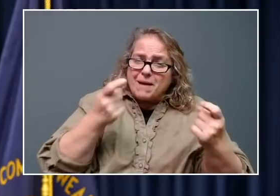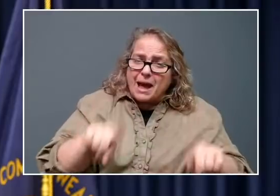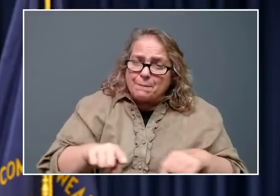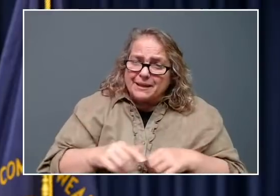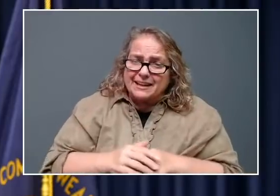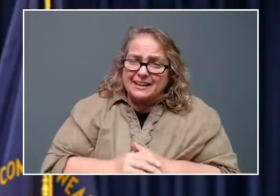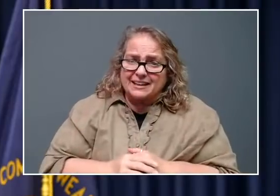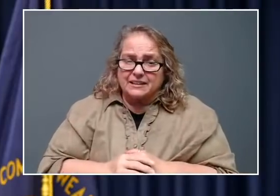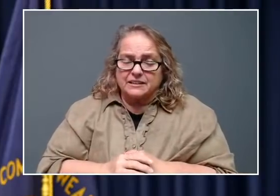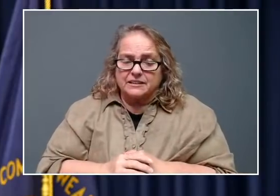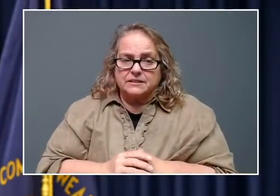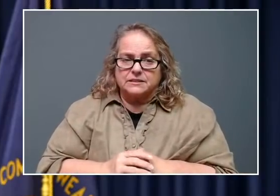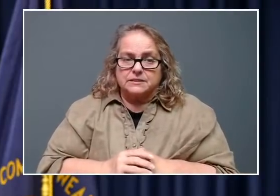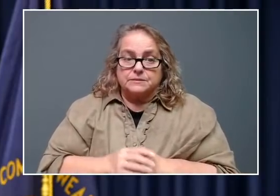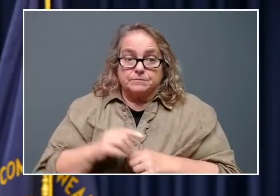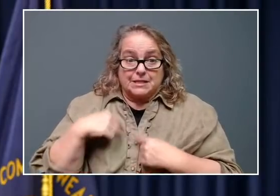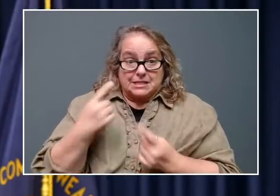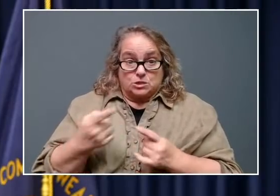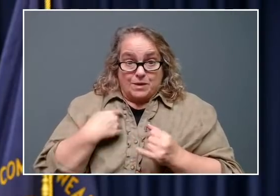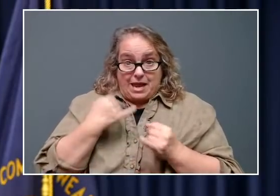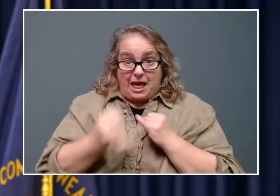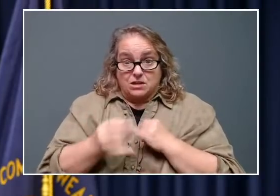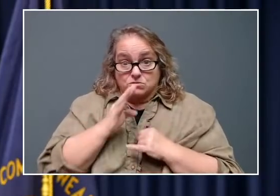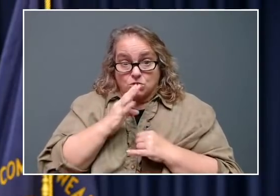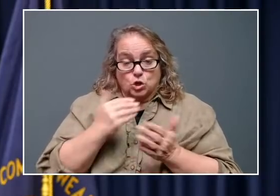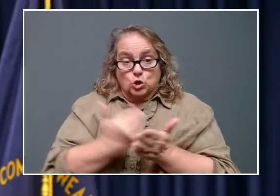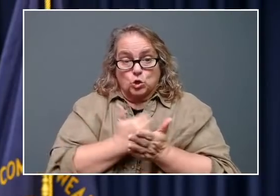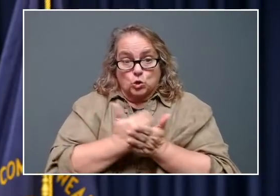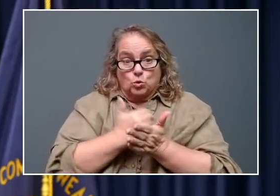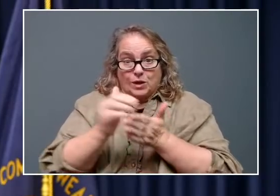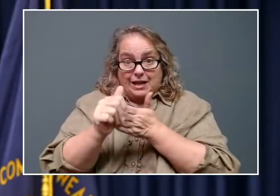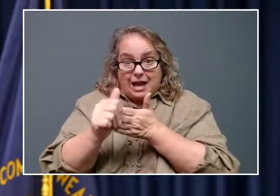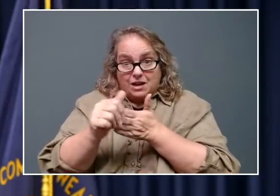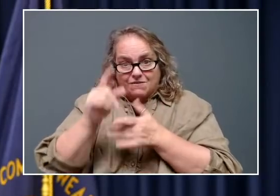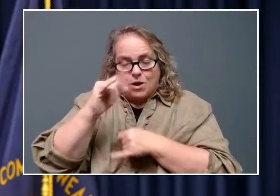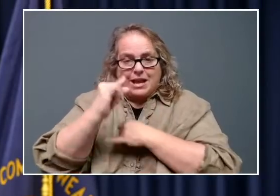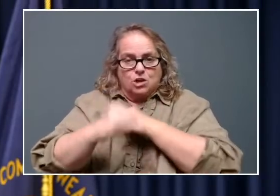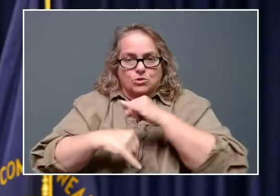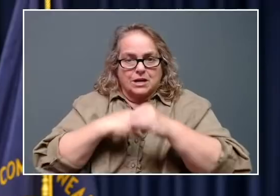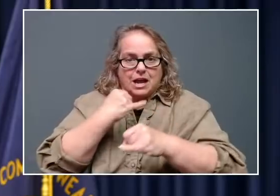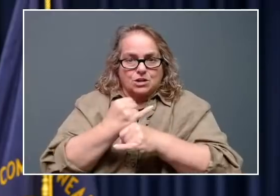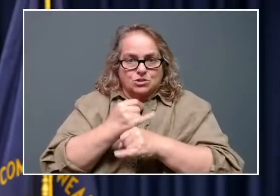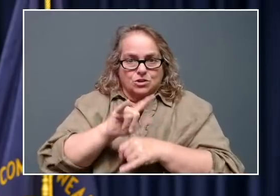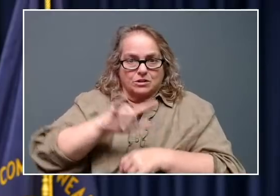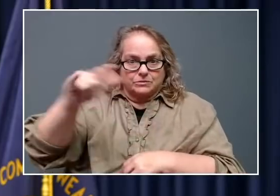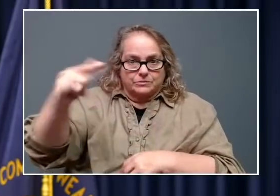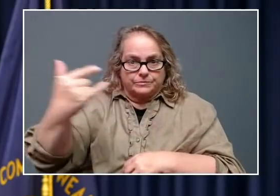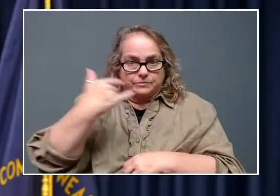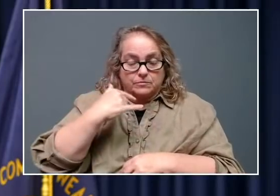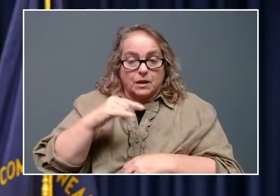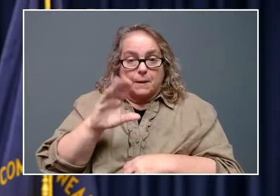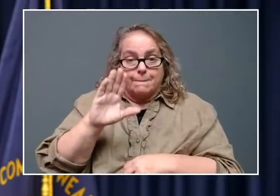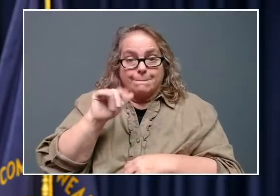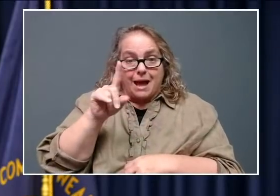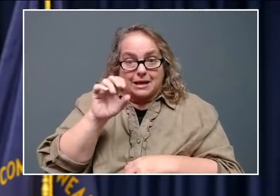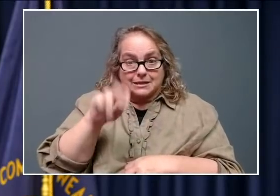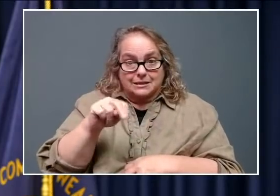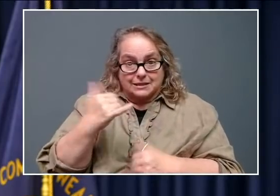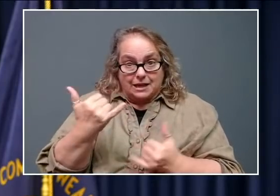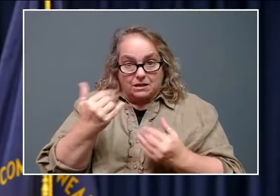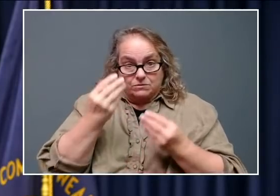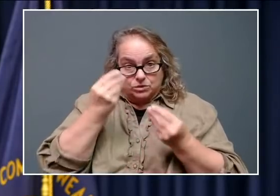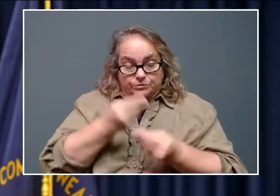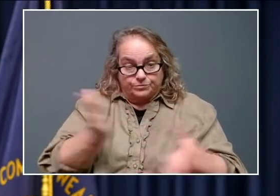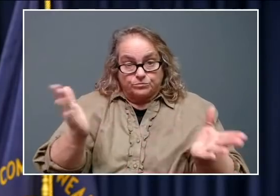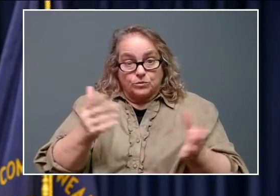right, since we last talked, new guidelines for international air travel. The Biden administration has put this out. Those that are going to